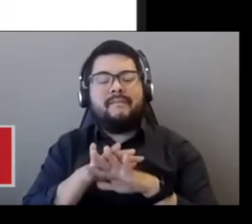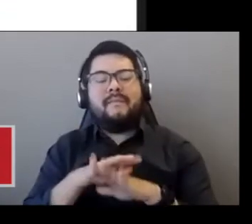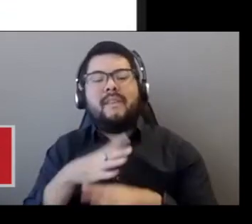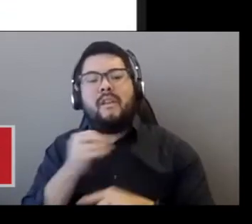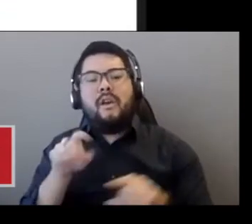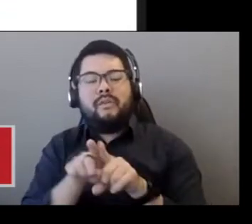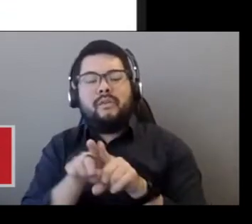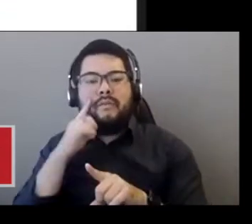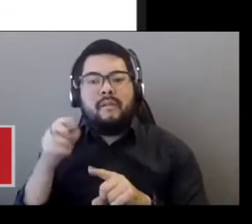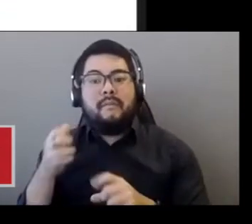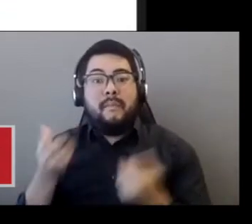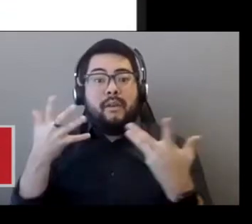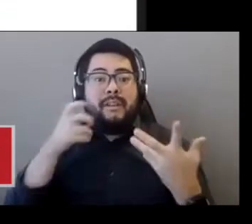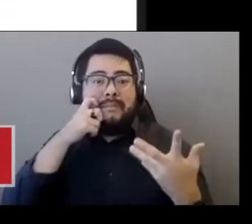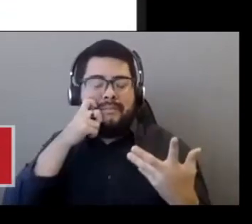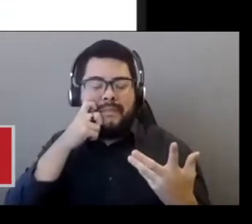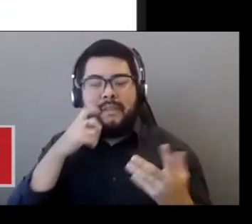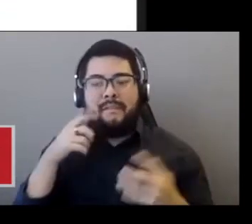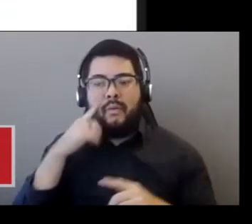work have really